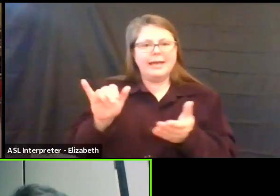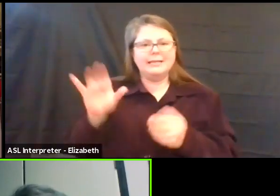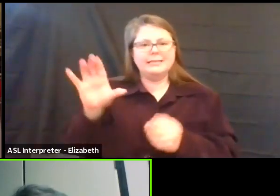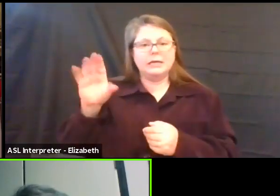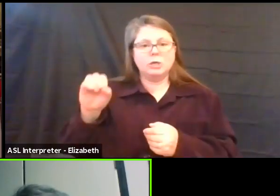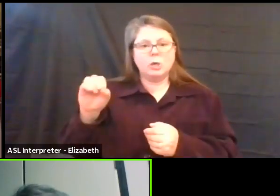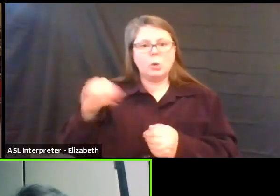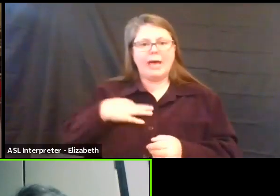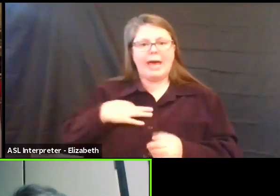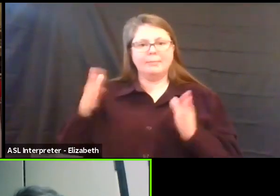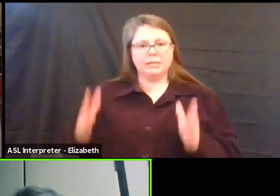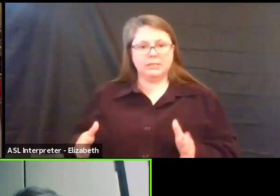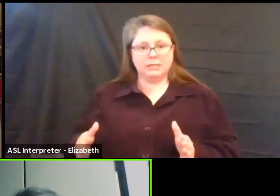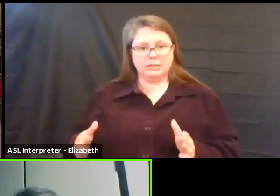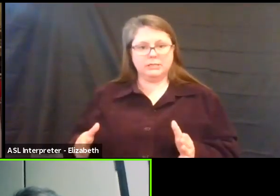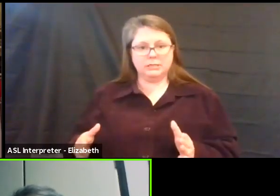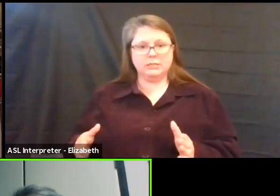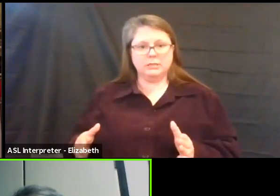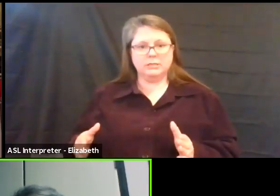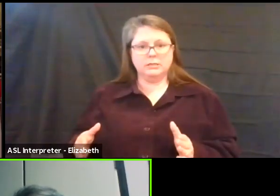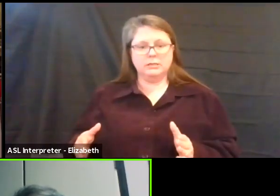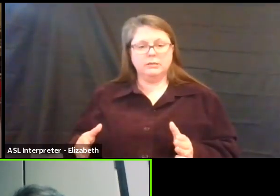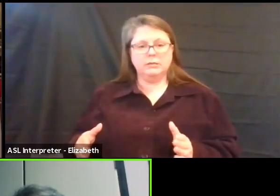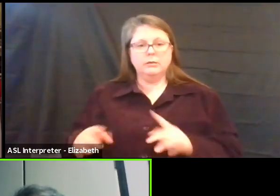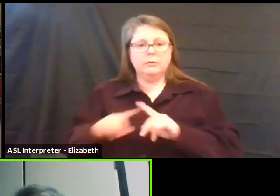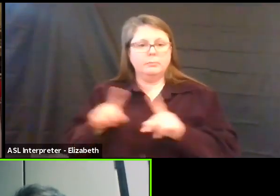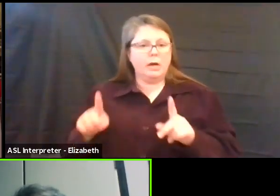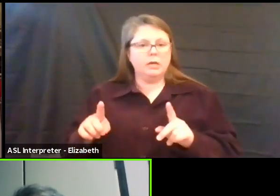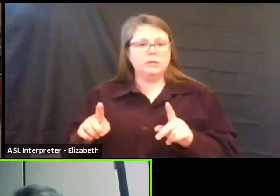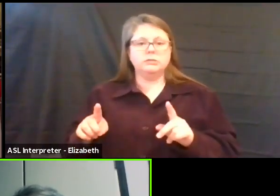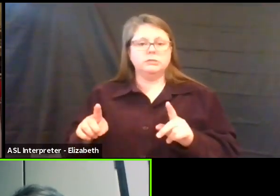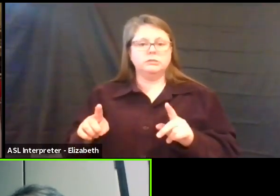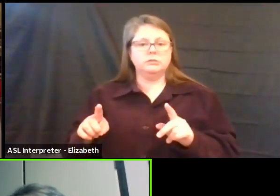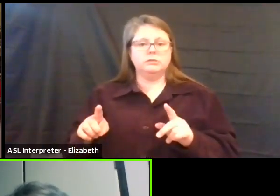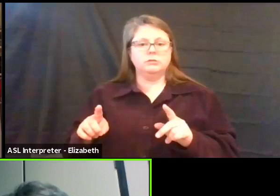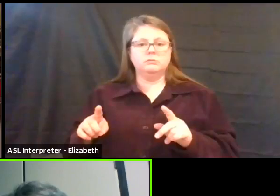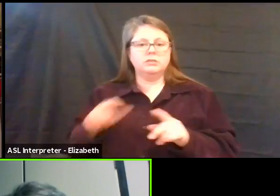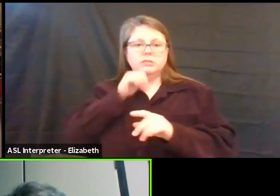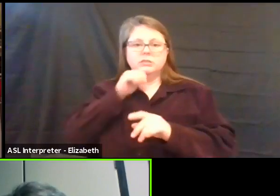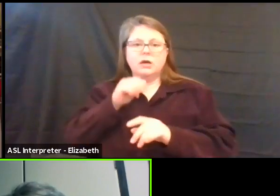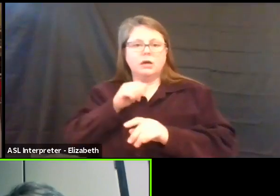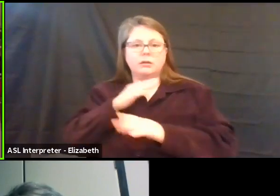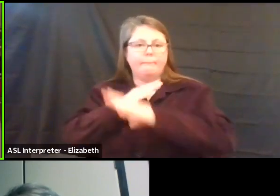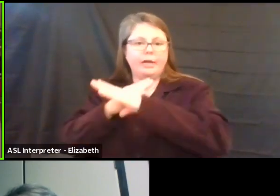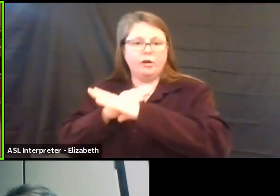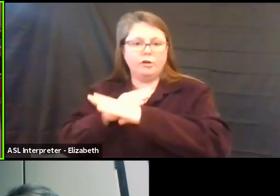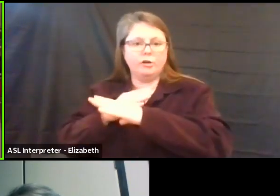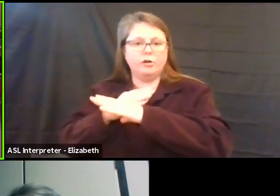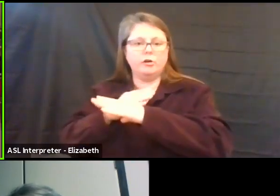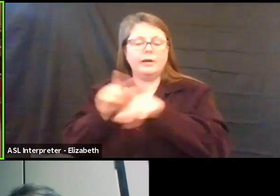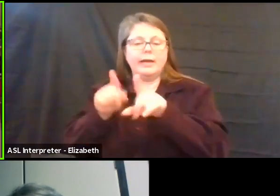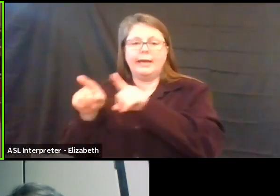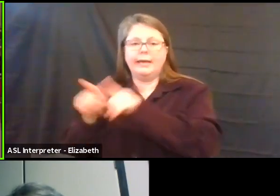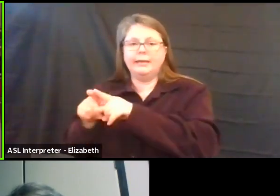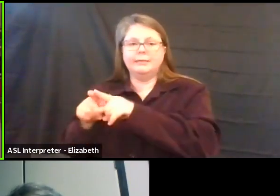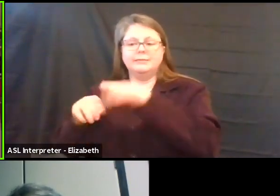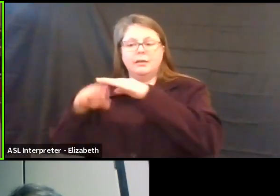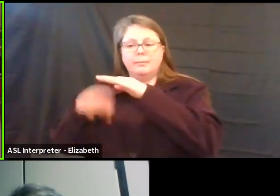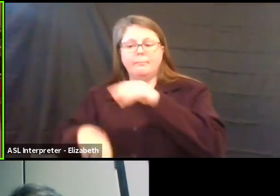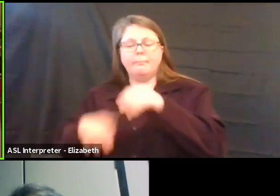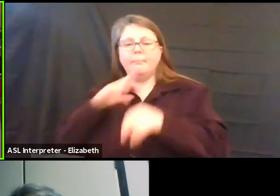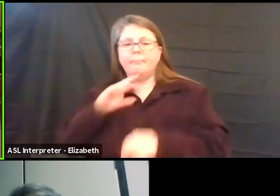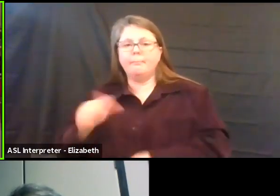it is not a barrier in any way for them to apply as minors. And then I know people